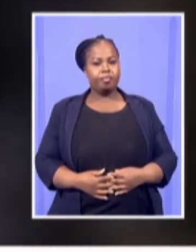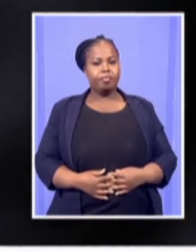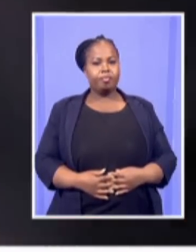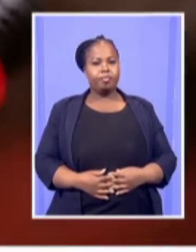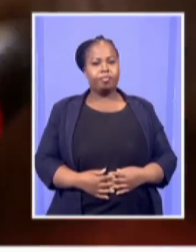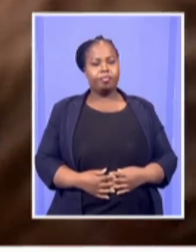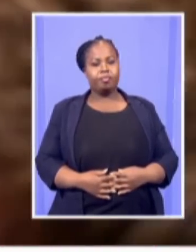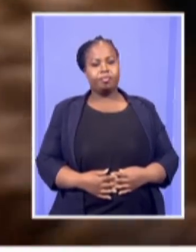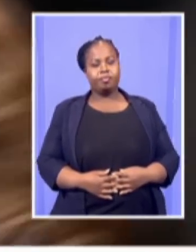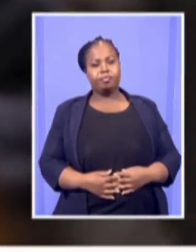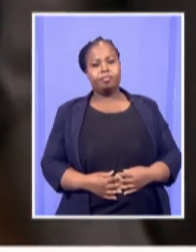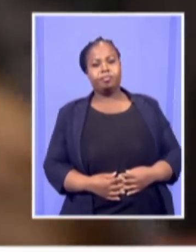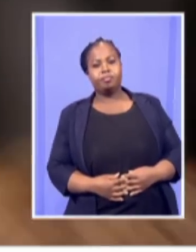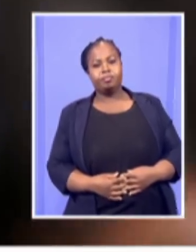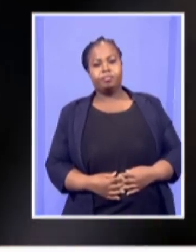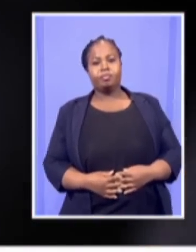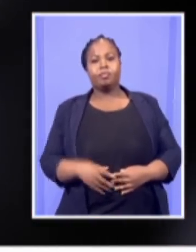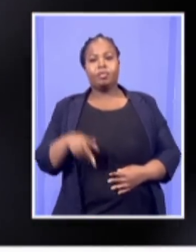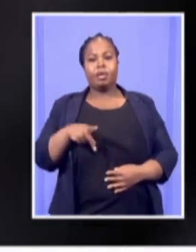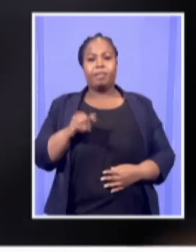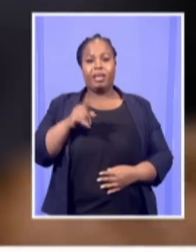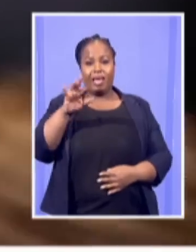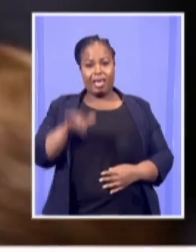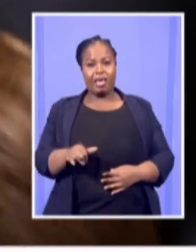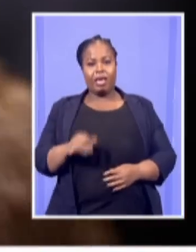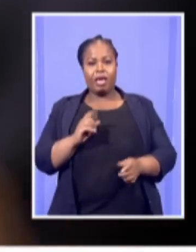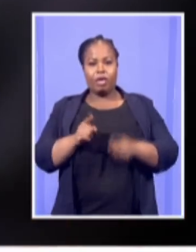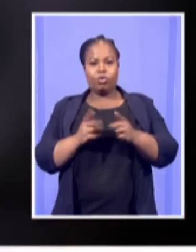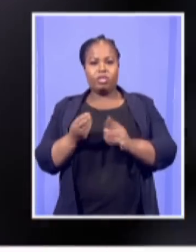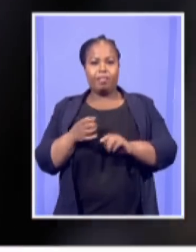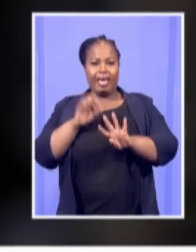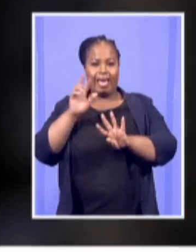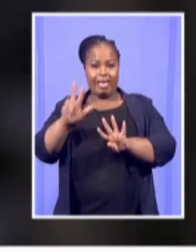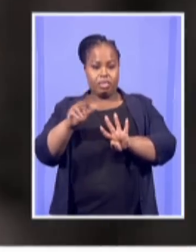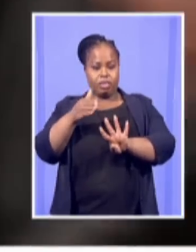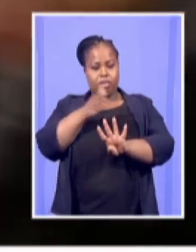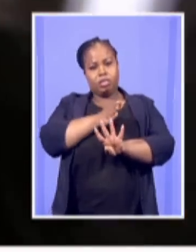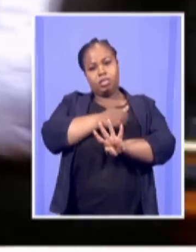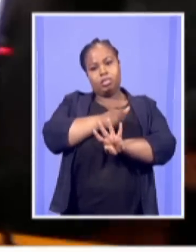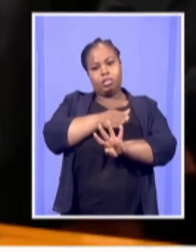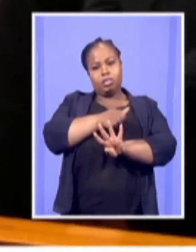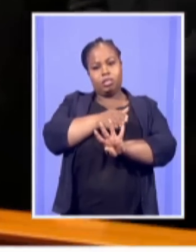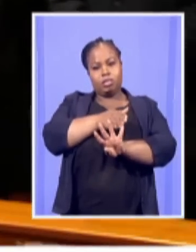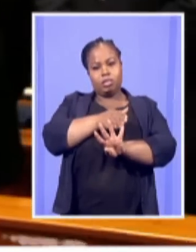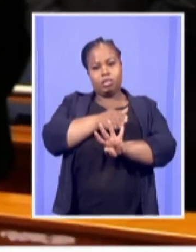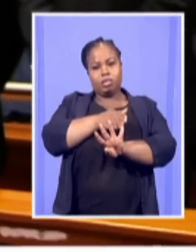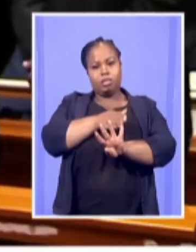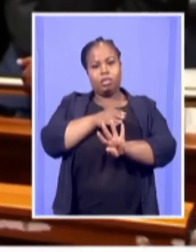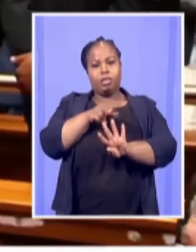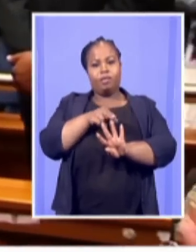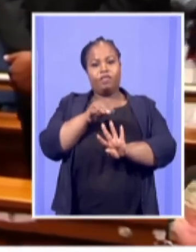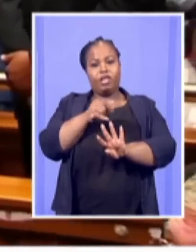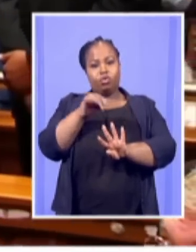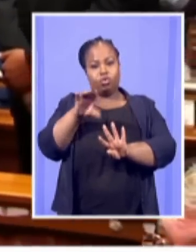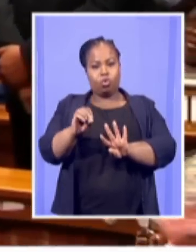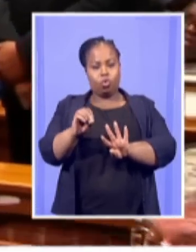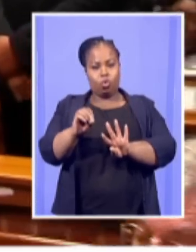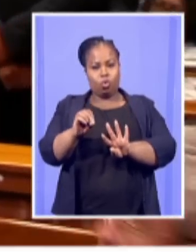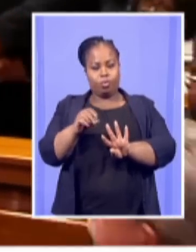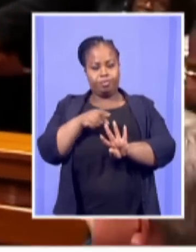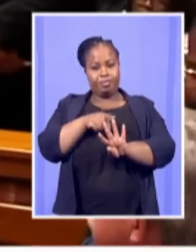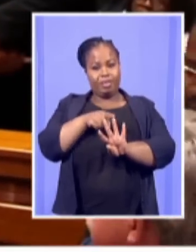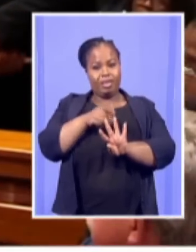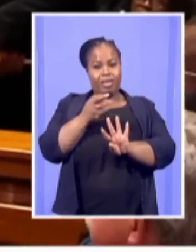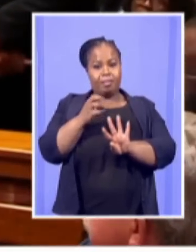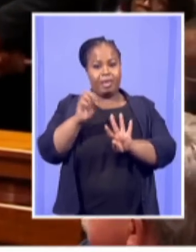Let's just make sure Niven Pillay is accused number 8 according to the charge sheet. And then the Beliso is number